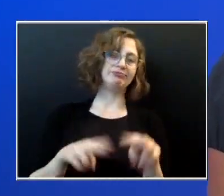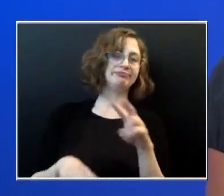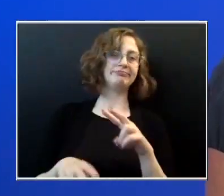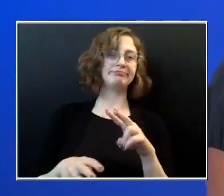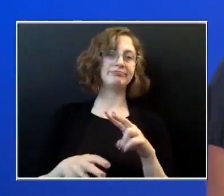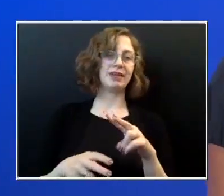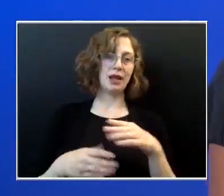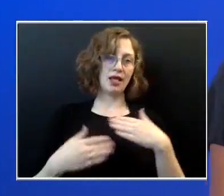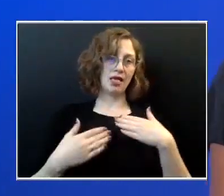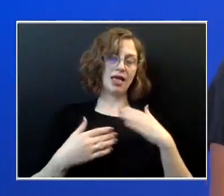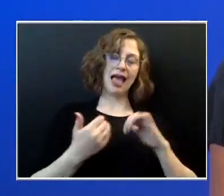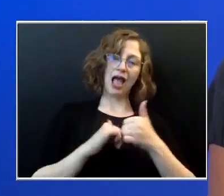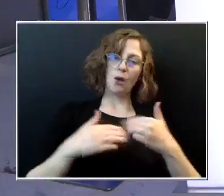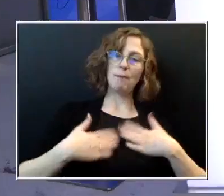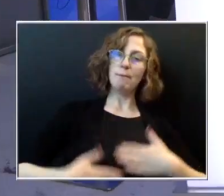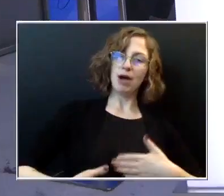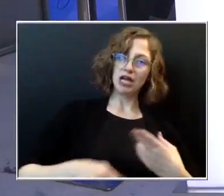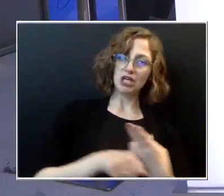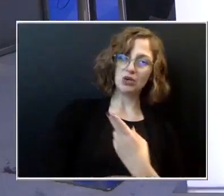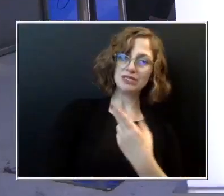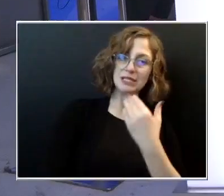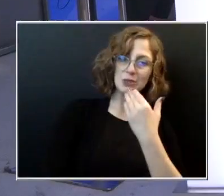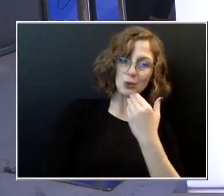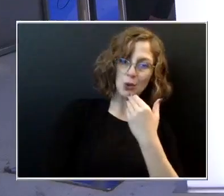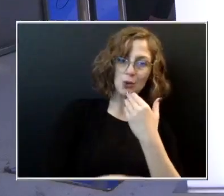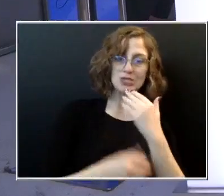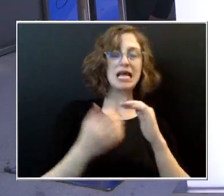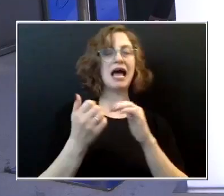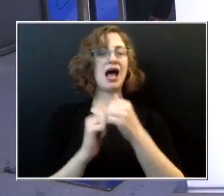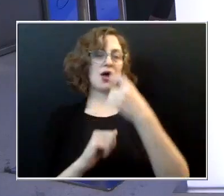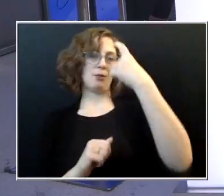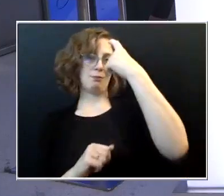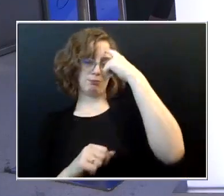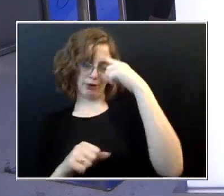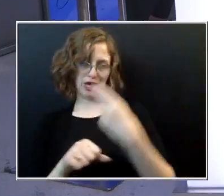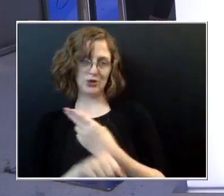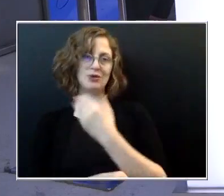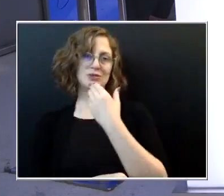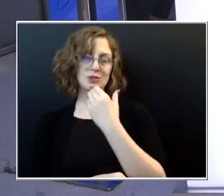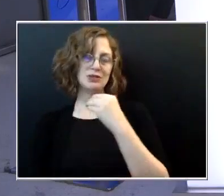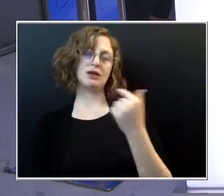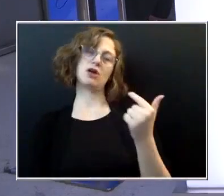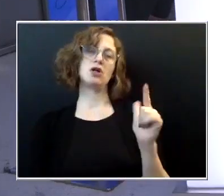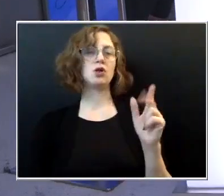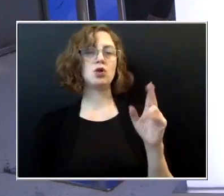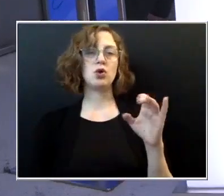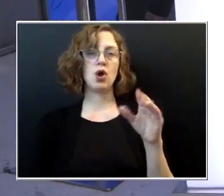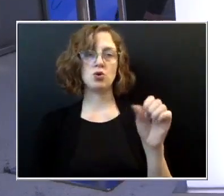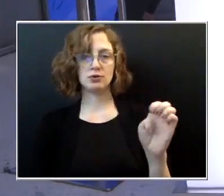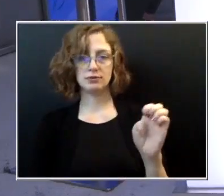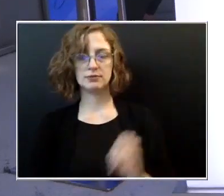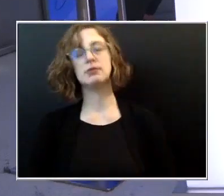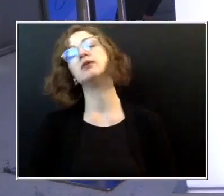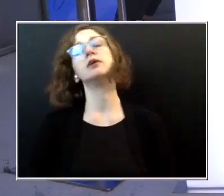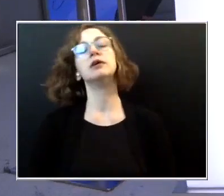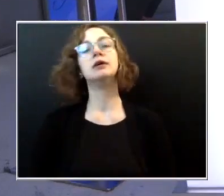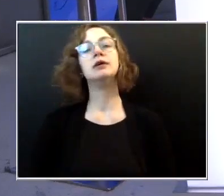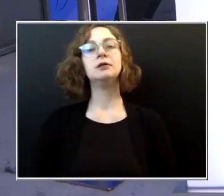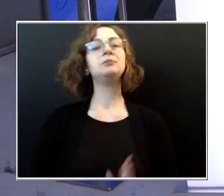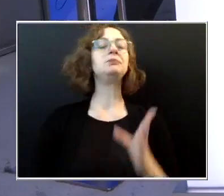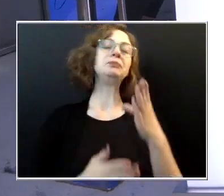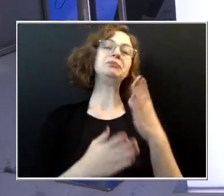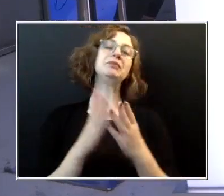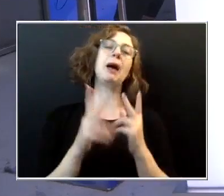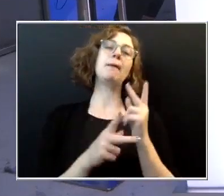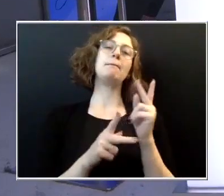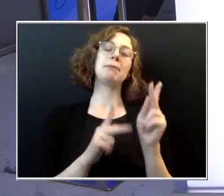brain uses glucose. That is fascinating. So, Dr. Morris, some people have used the unofficial term type 3